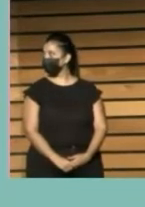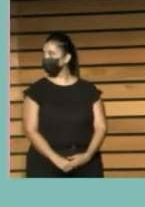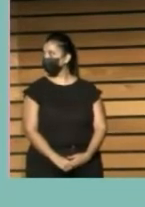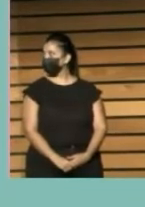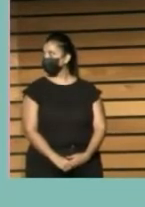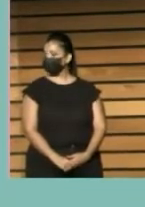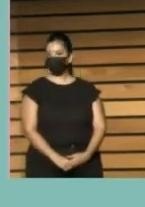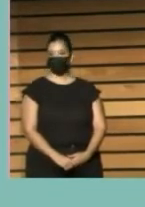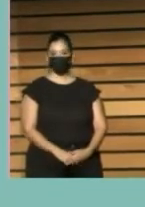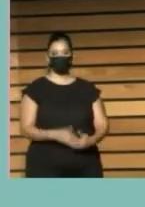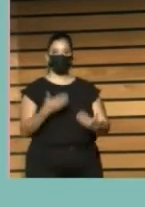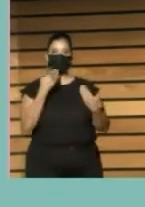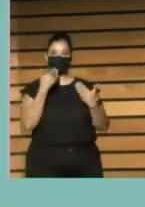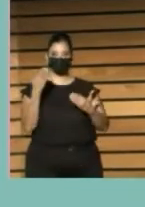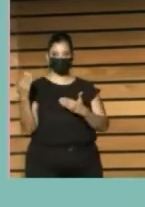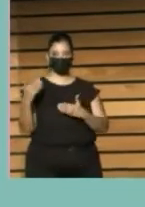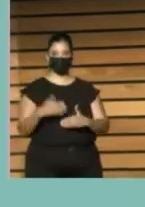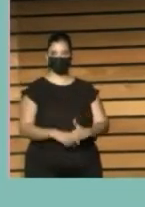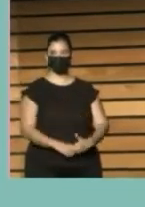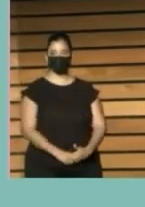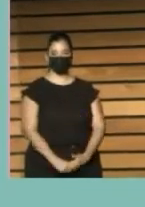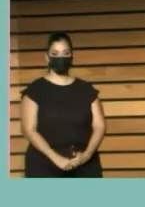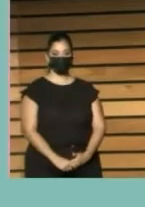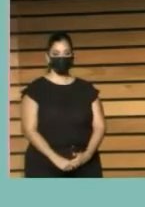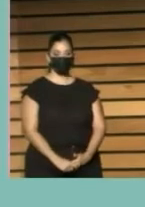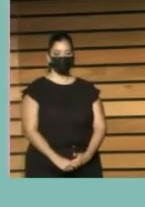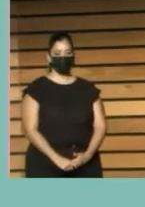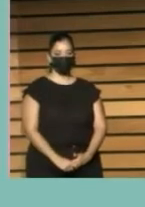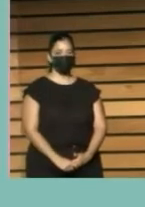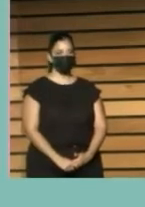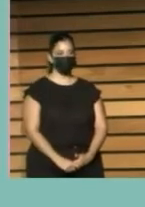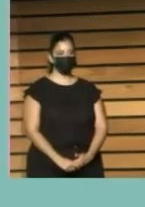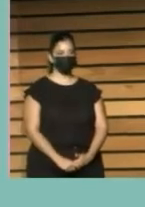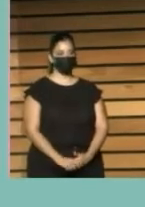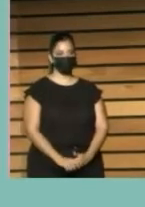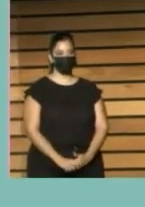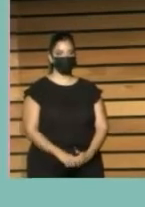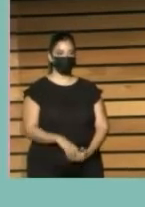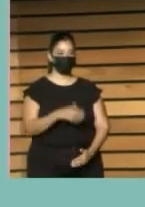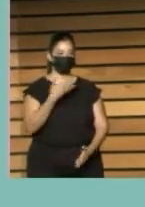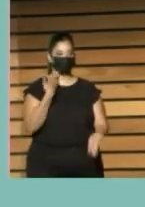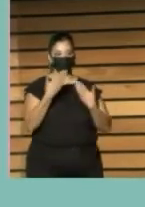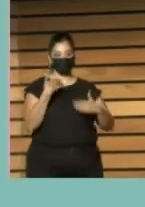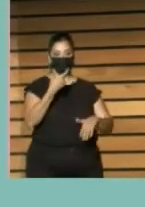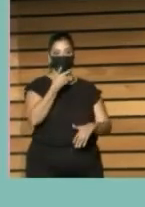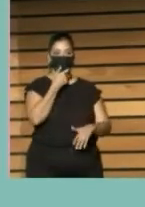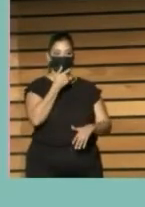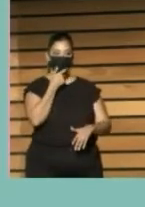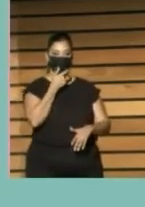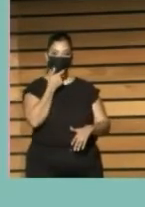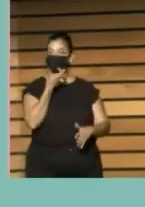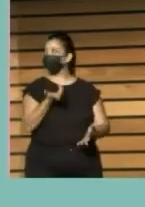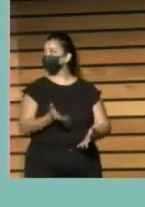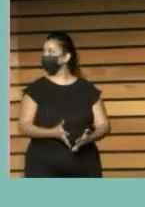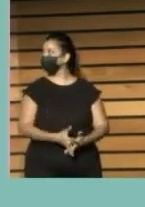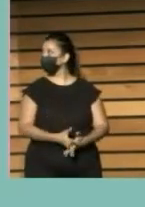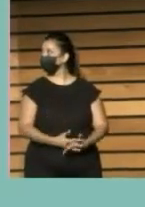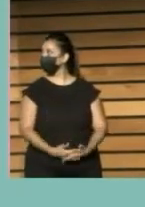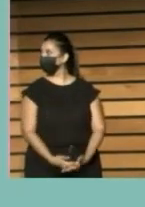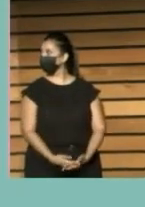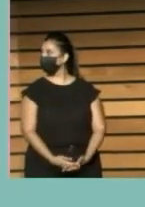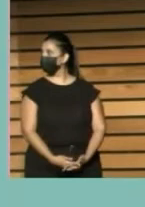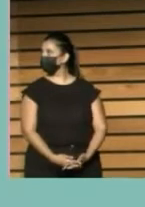Thank you very much And I would also like to thank you very much For inviting me to